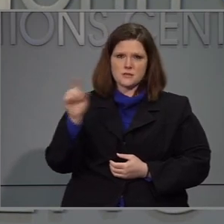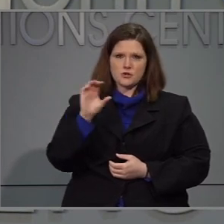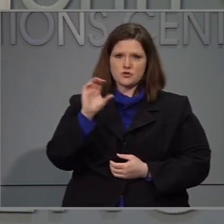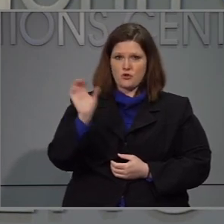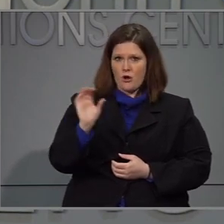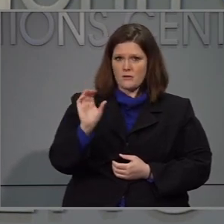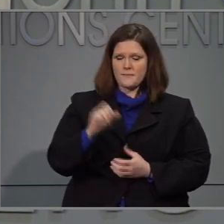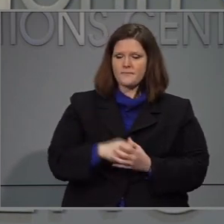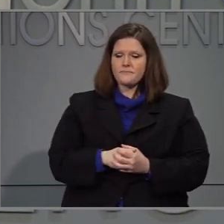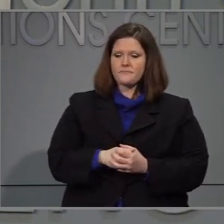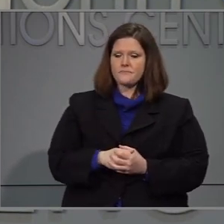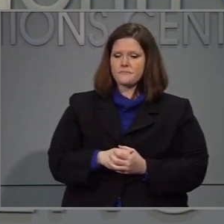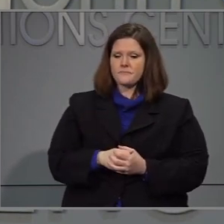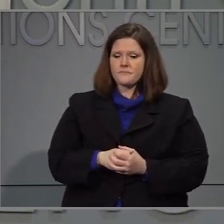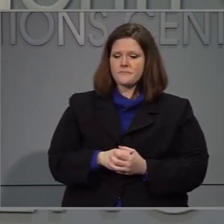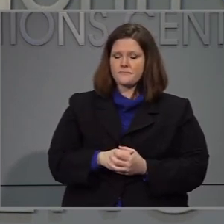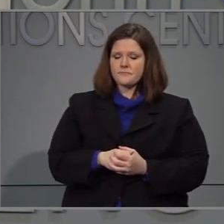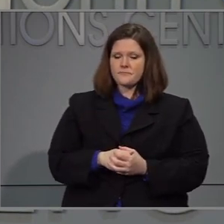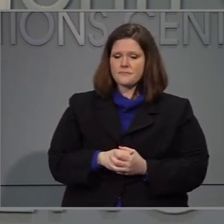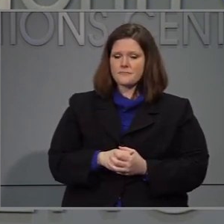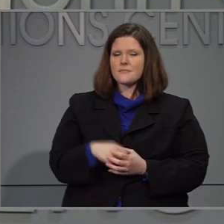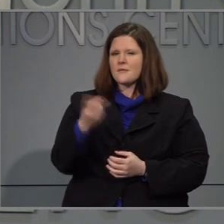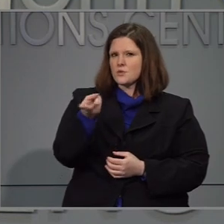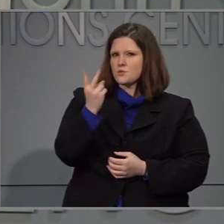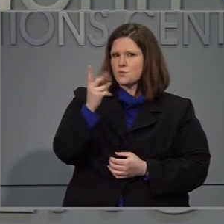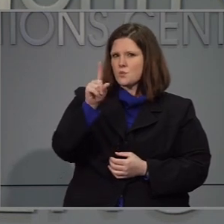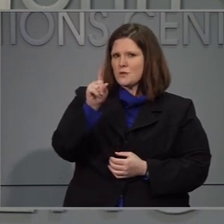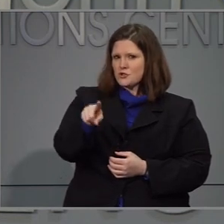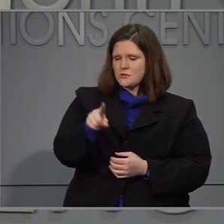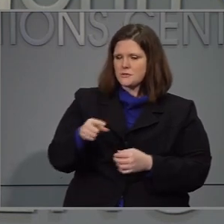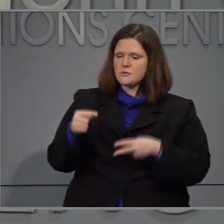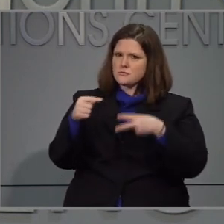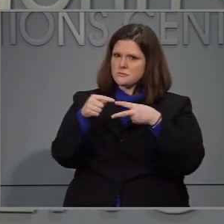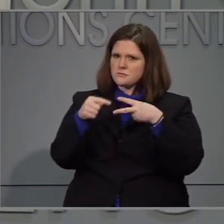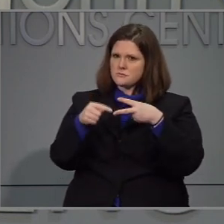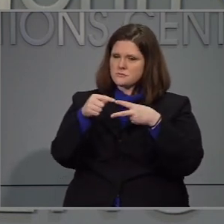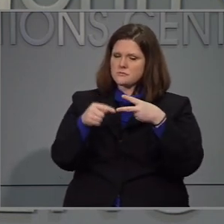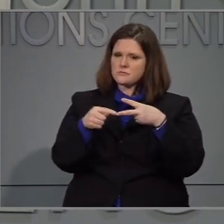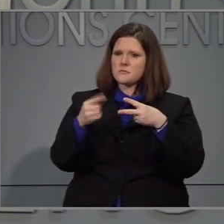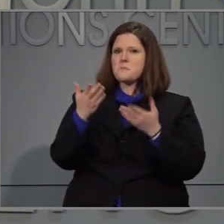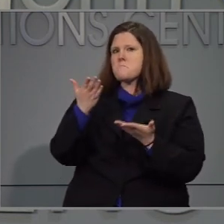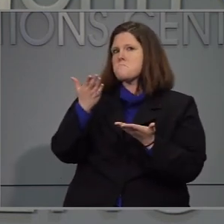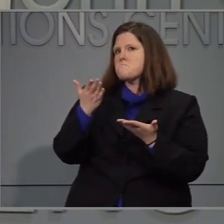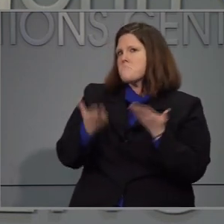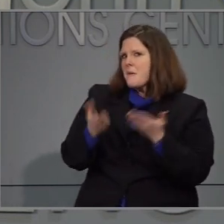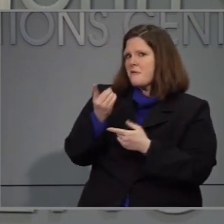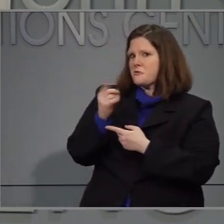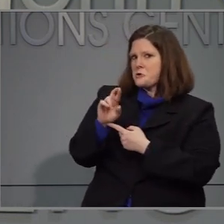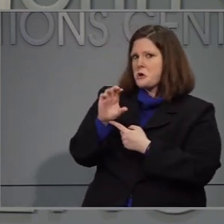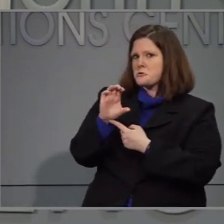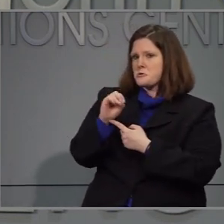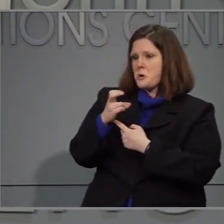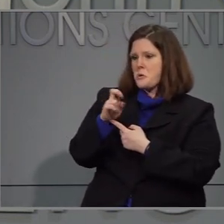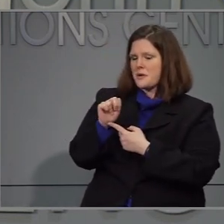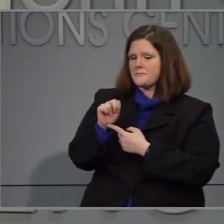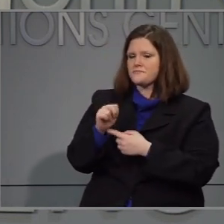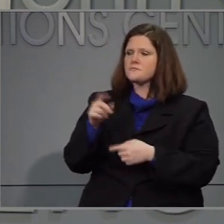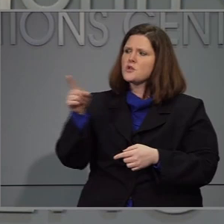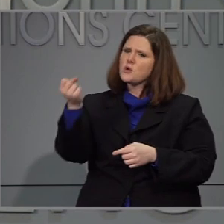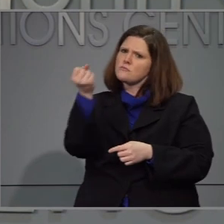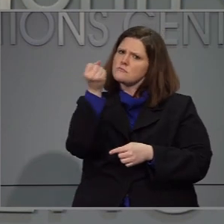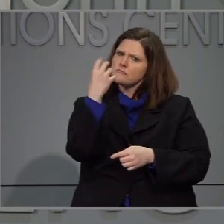Yes, this is Derek Dellinger with Fox 46 in Charlotte. I have two questions, and more specifically for Dr. Mandy Cohen. We heard that